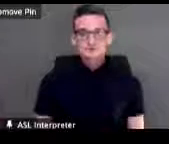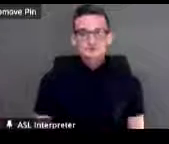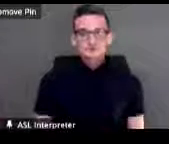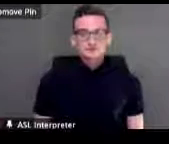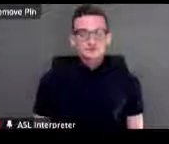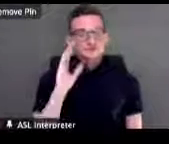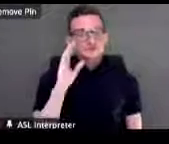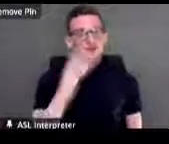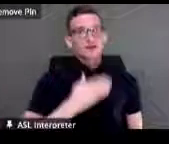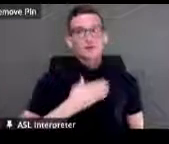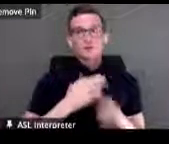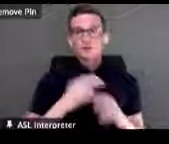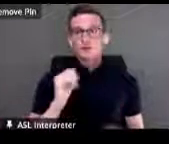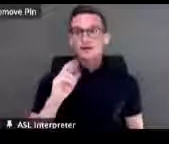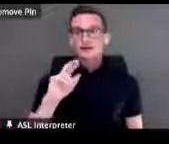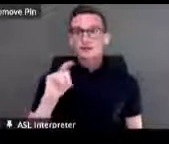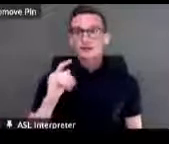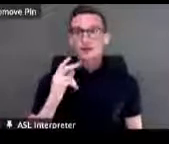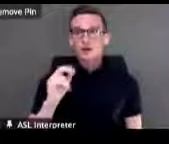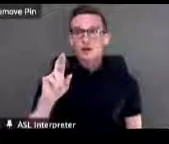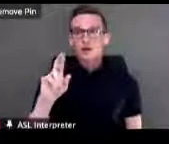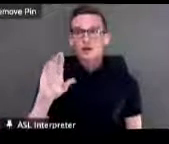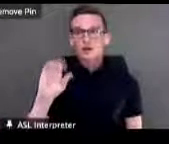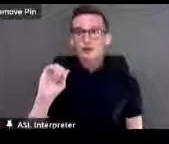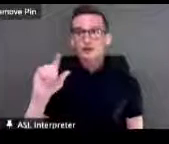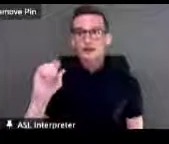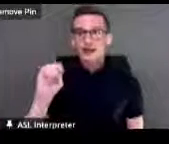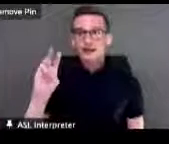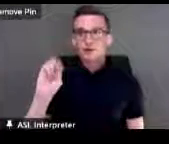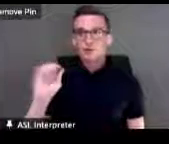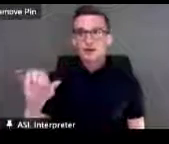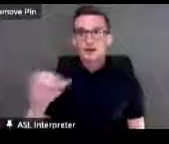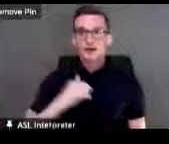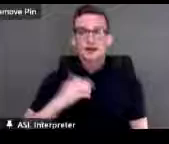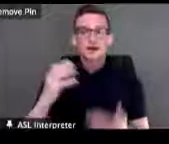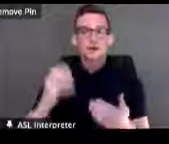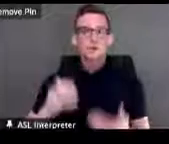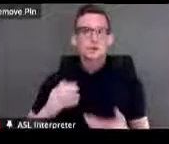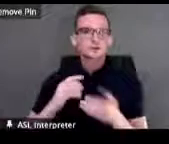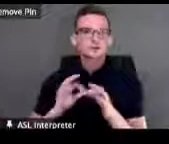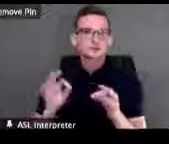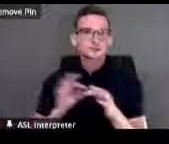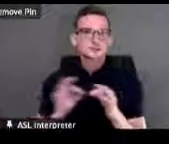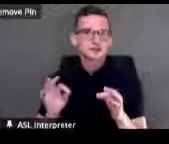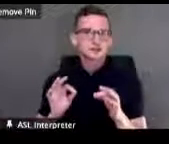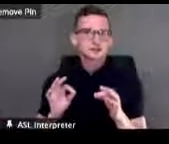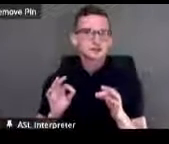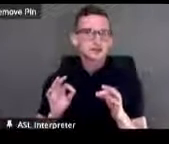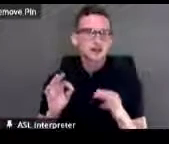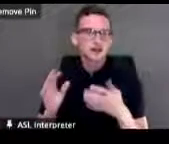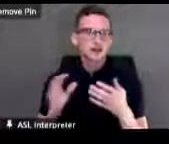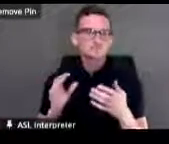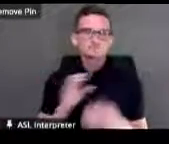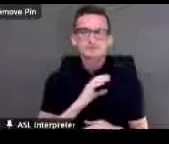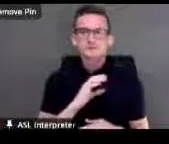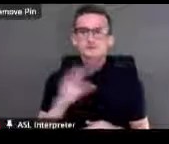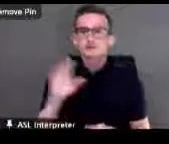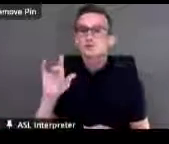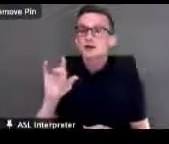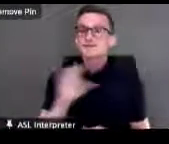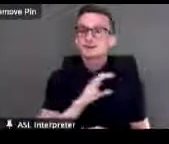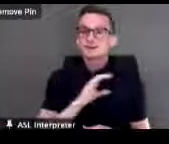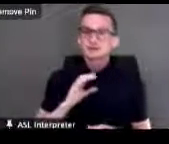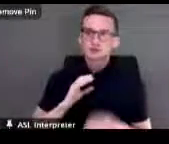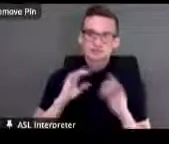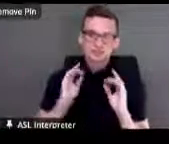My name is Arthur Calloway. The area that I would like to discuss is the 25th Congressional